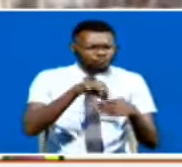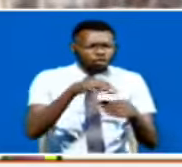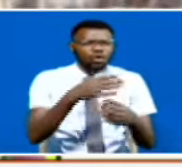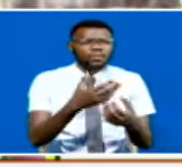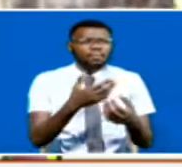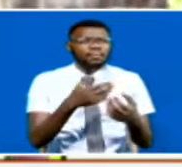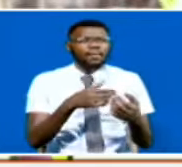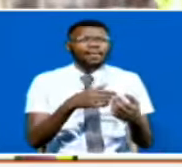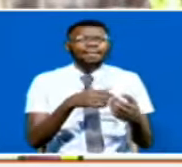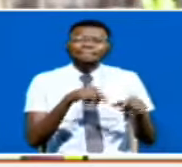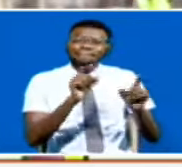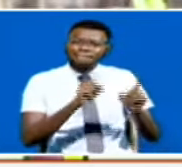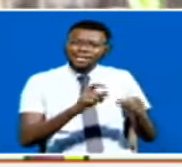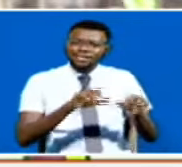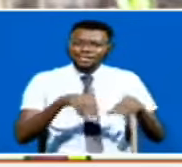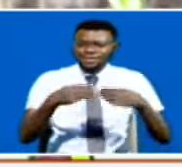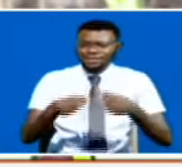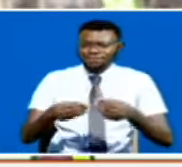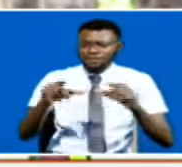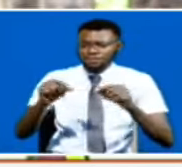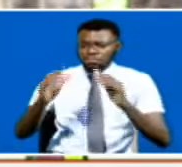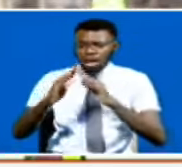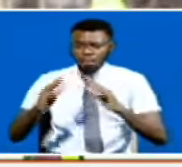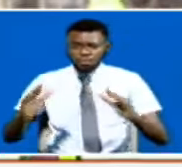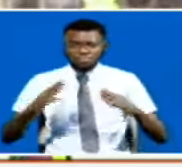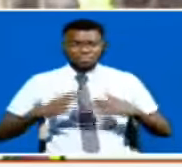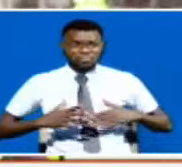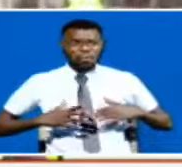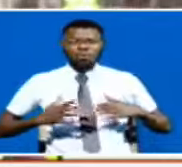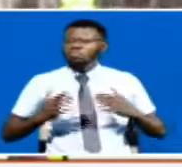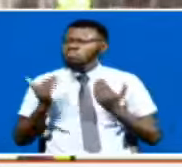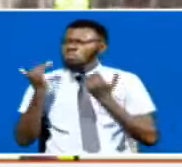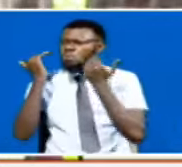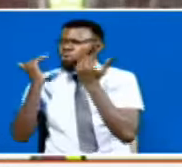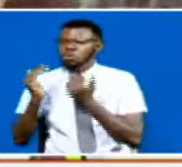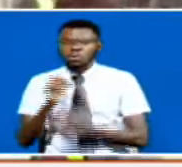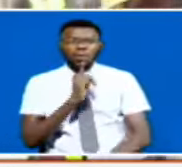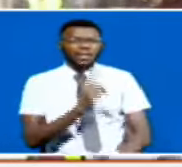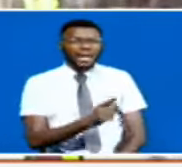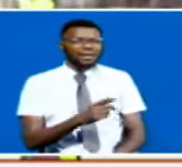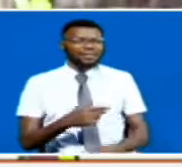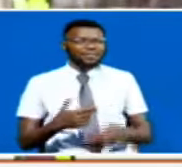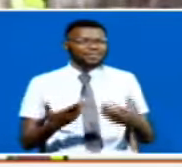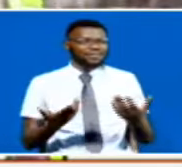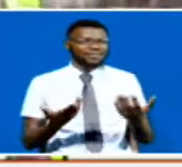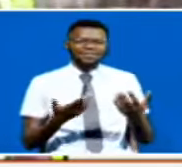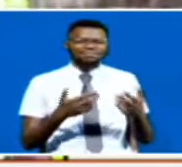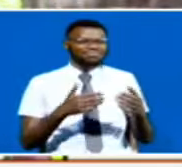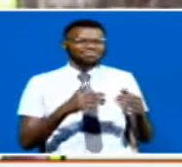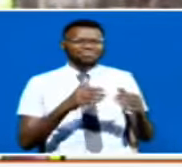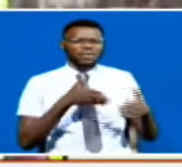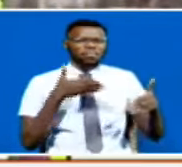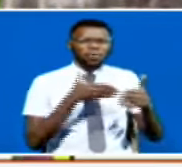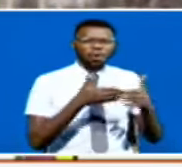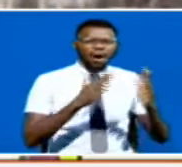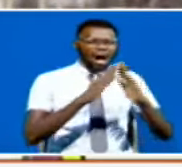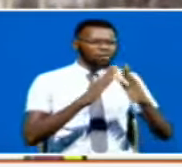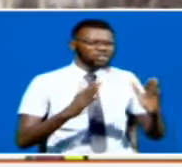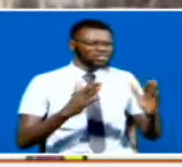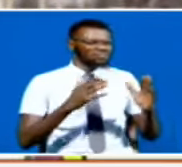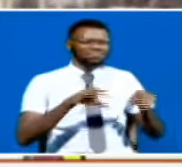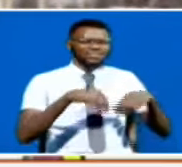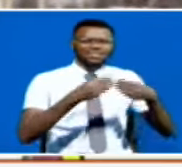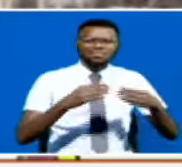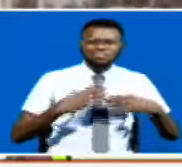affordable housing to the people. So when you give a court order saying that we do not provide shelter to the people, are you promoting